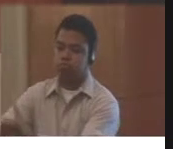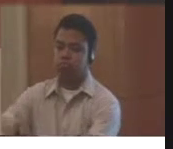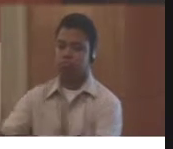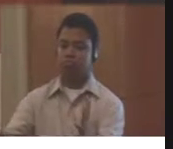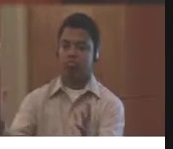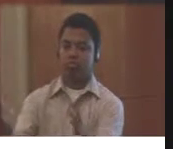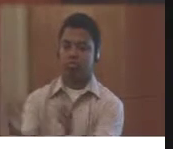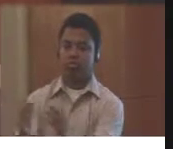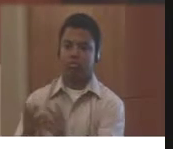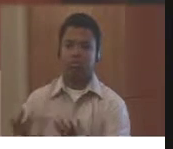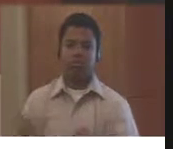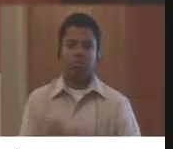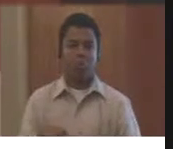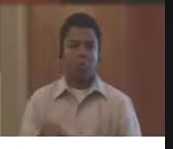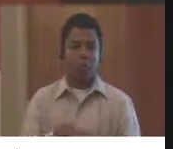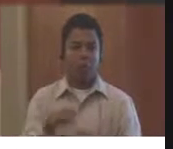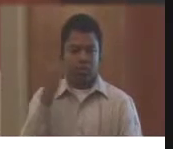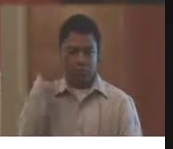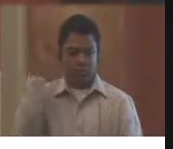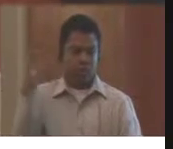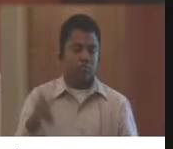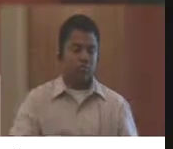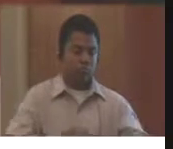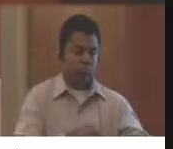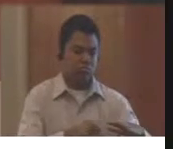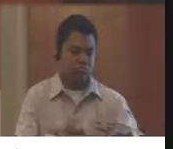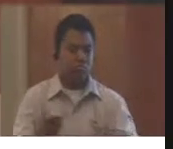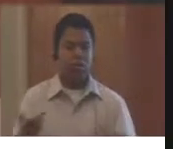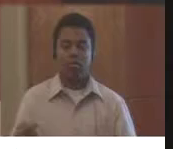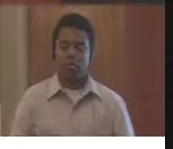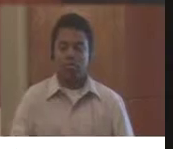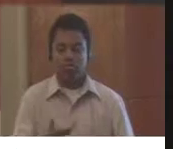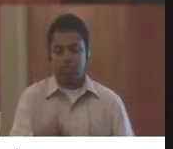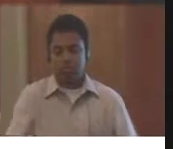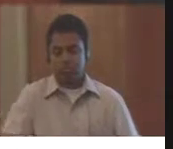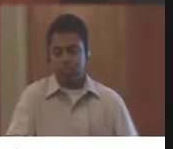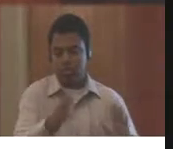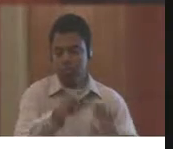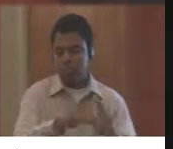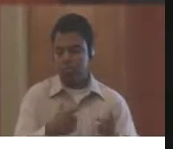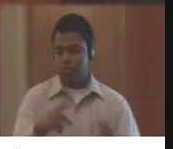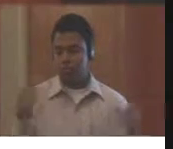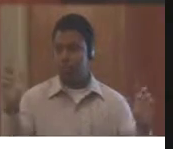have a decrease in population.